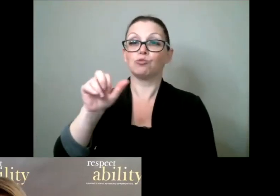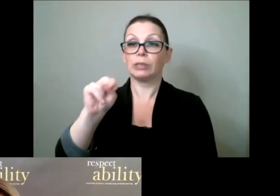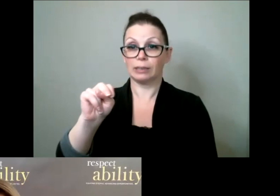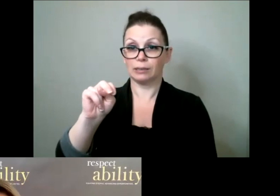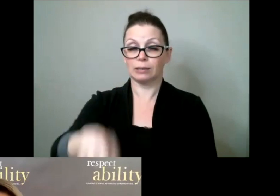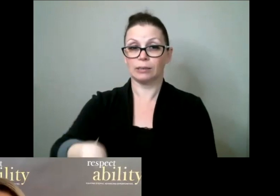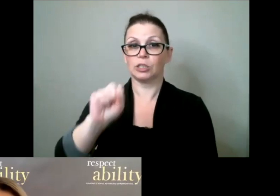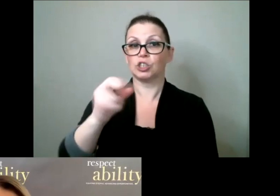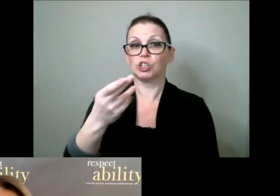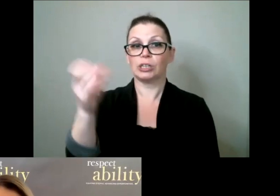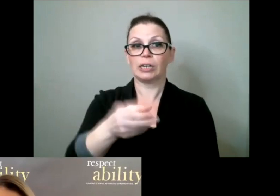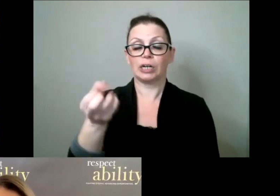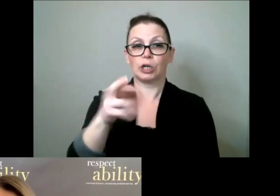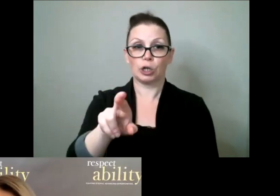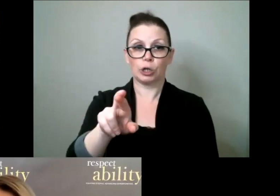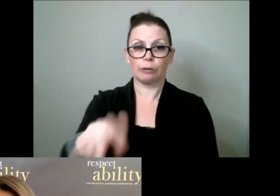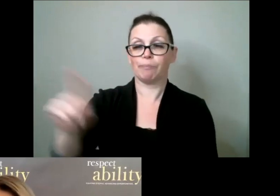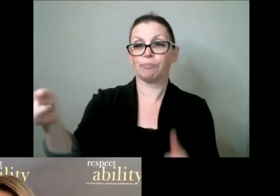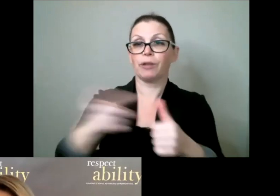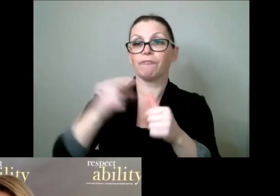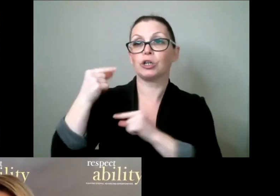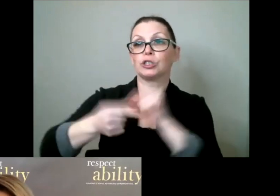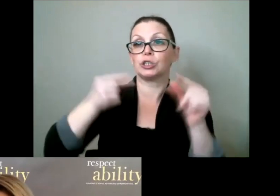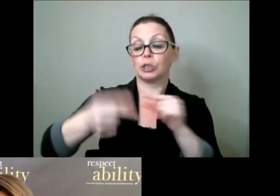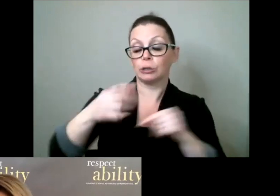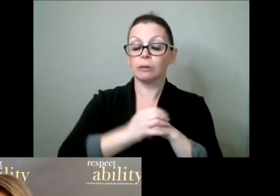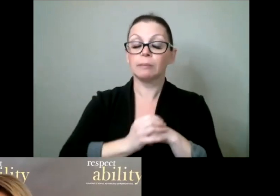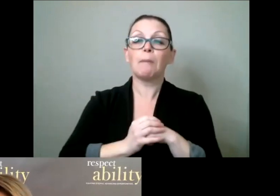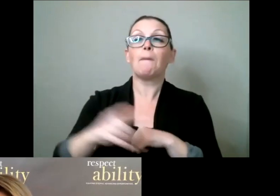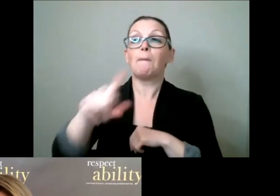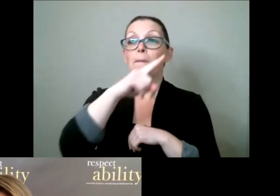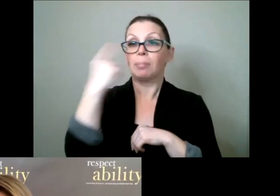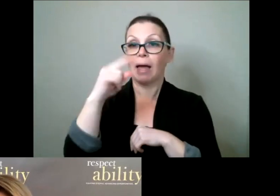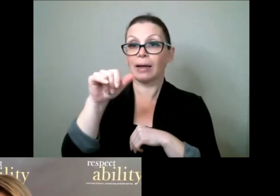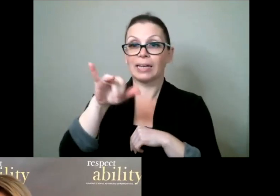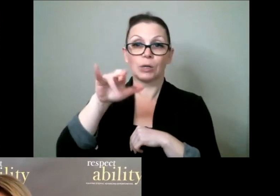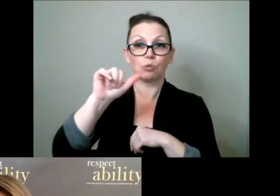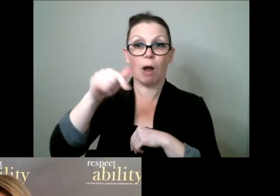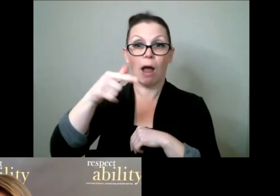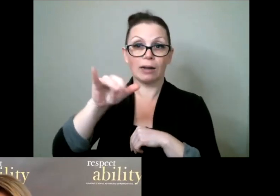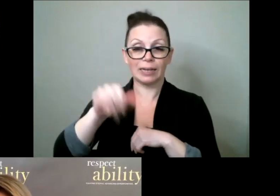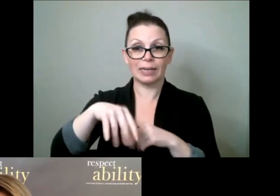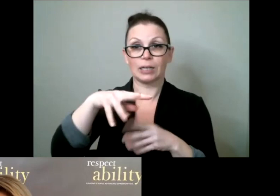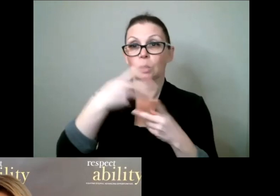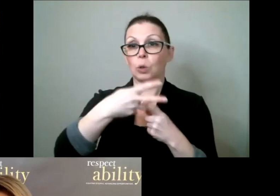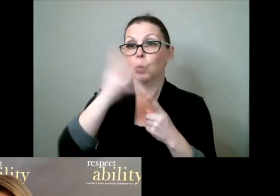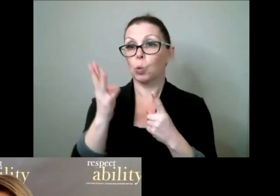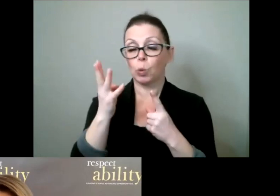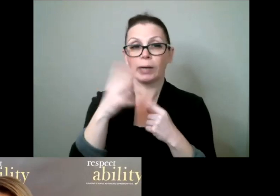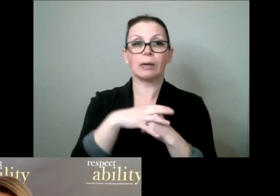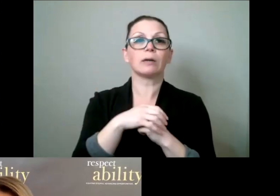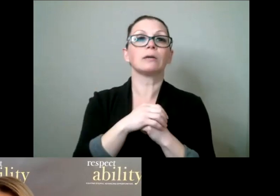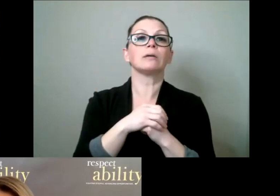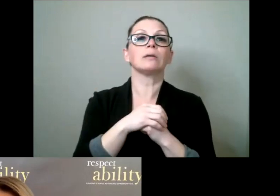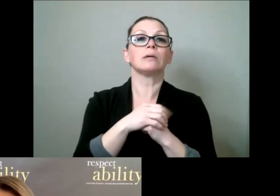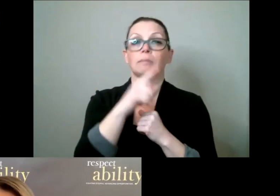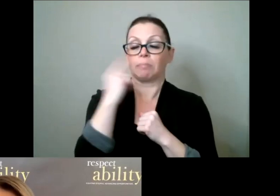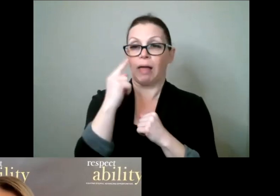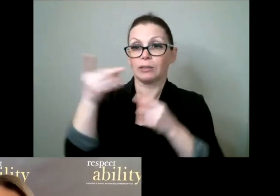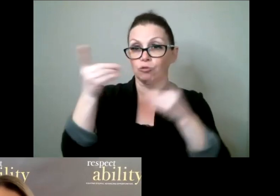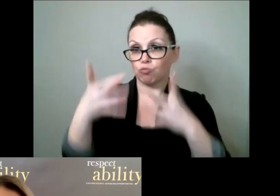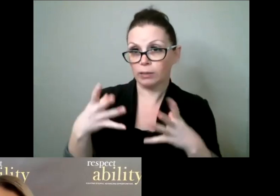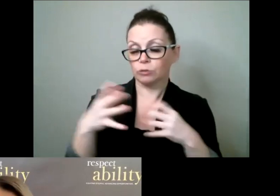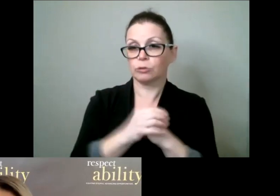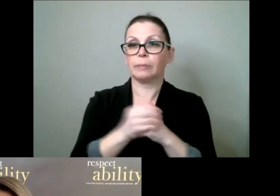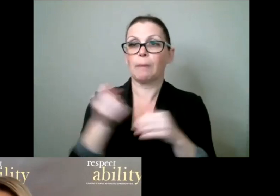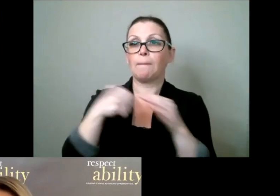I'm a first-gen Black Iraqi disabled queer director. I was born in Oakland, California, and I was raised Muslim. Currently based here